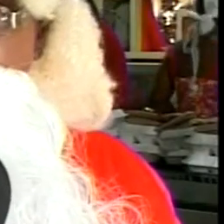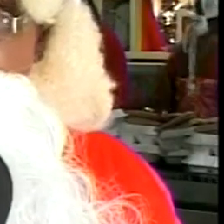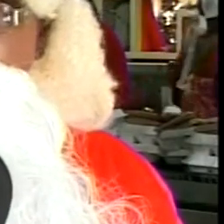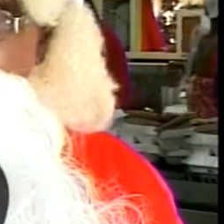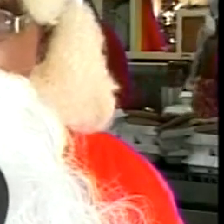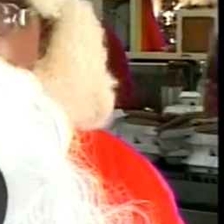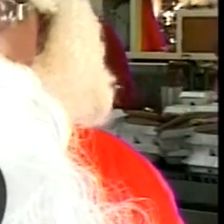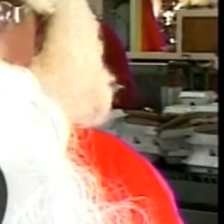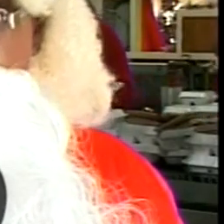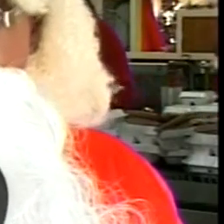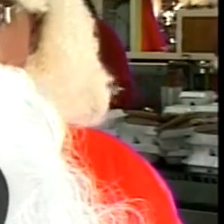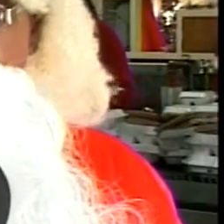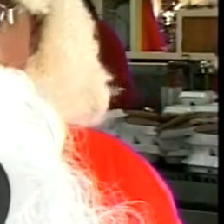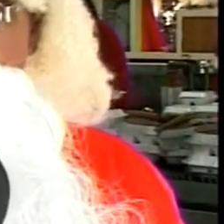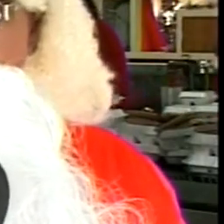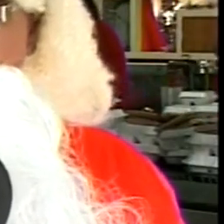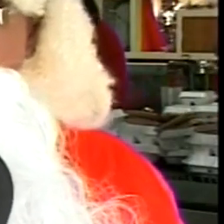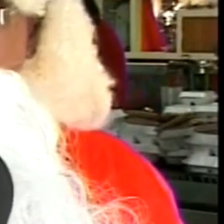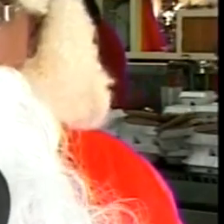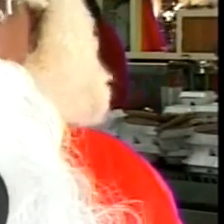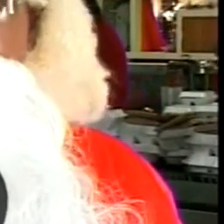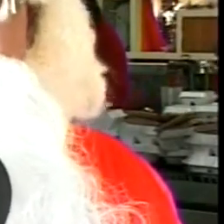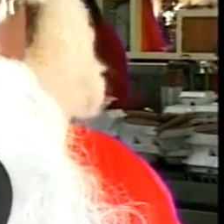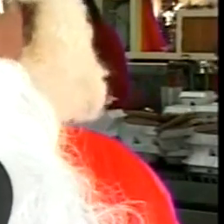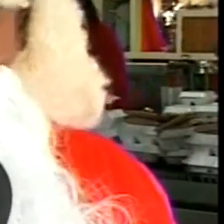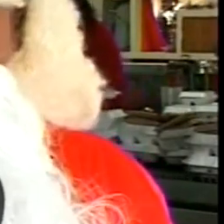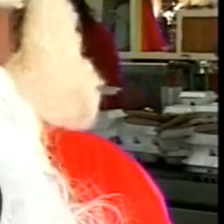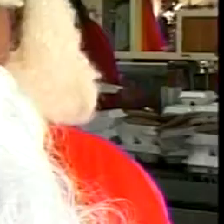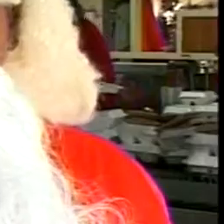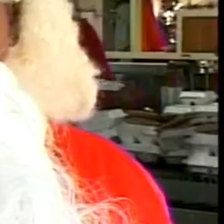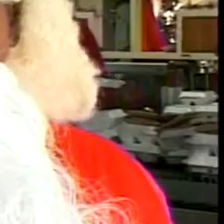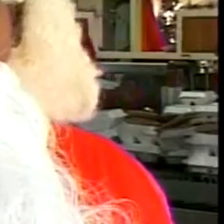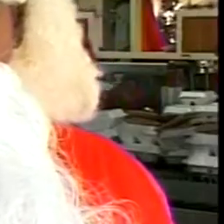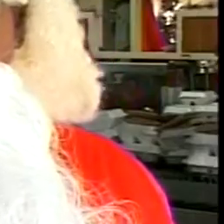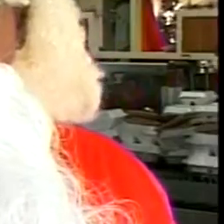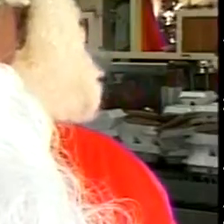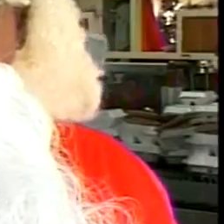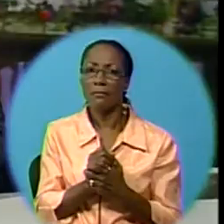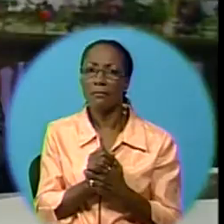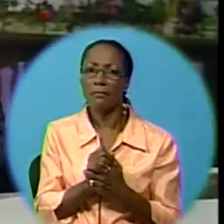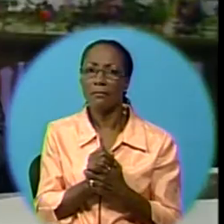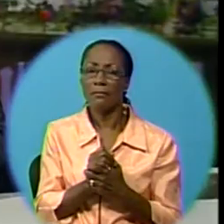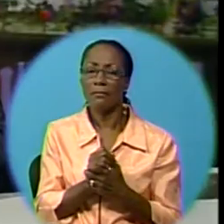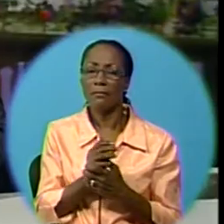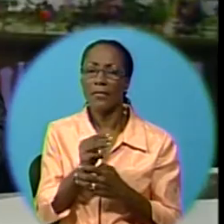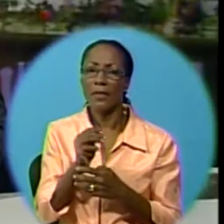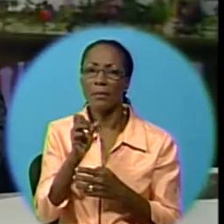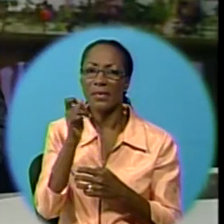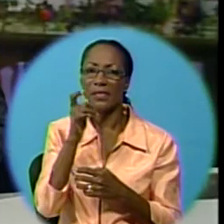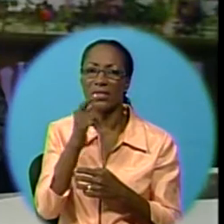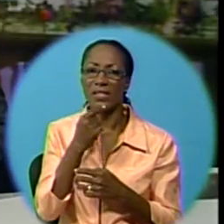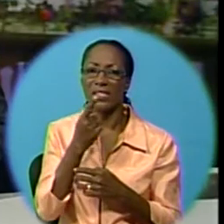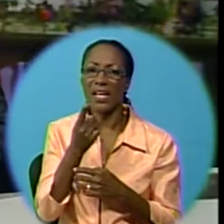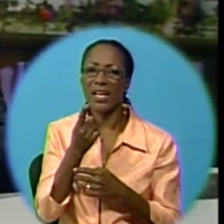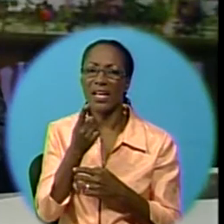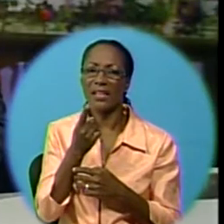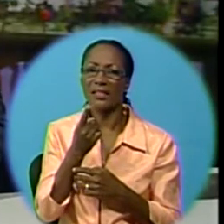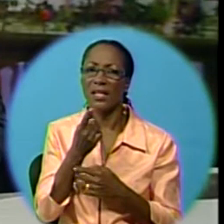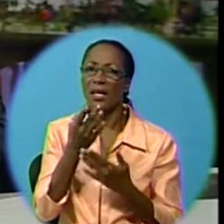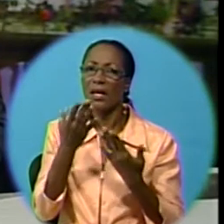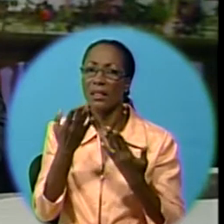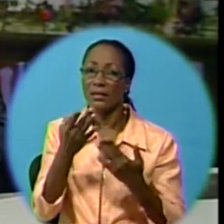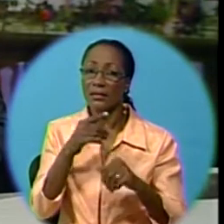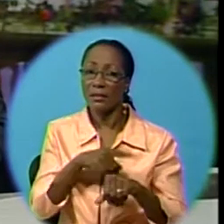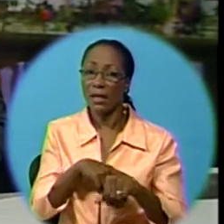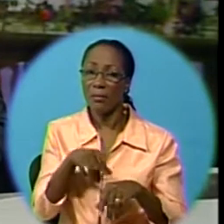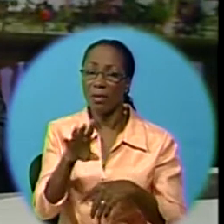we have been getting the children, that is particularly distressing for us. Miss Lord says on this occasion,